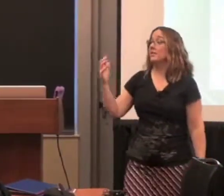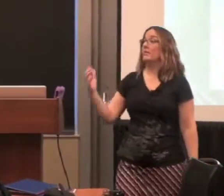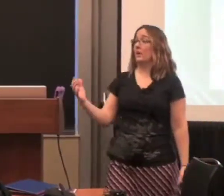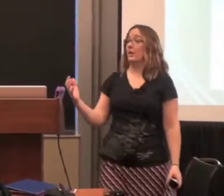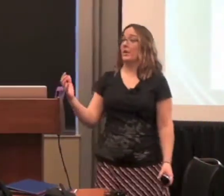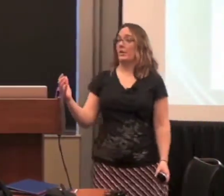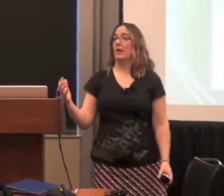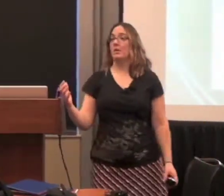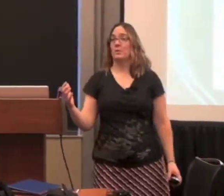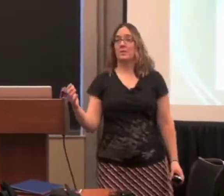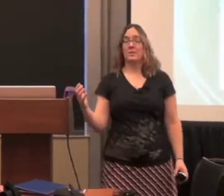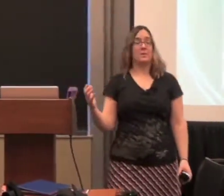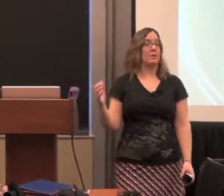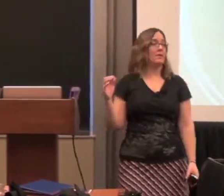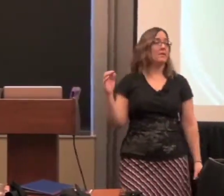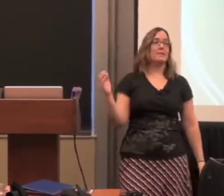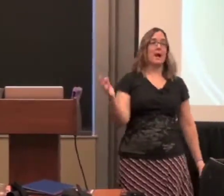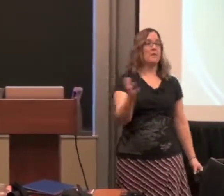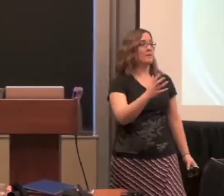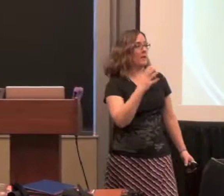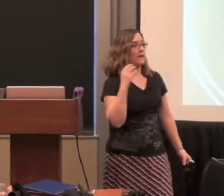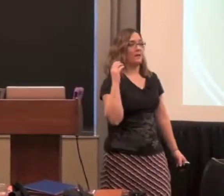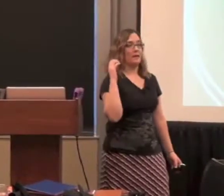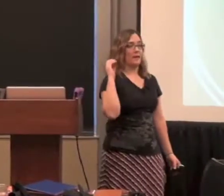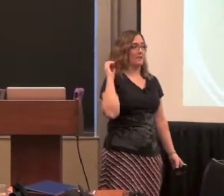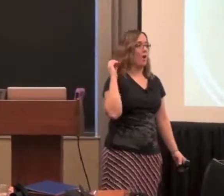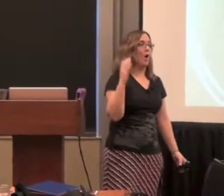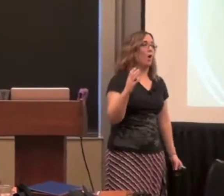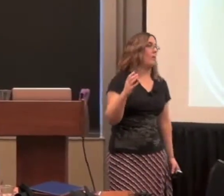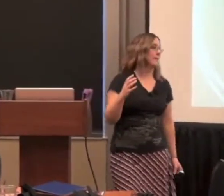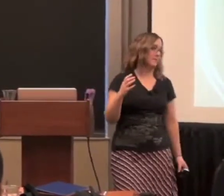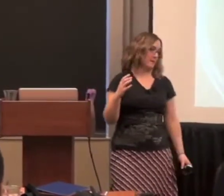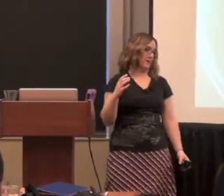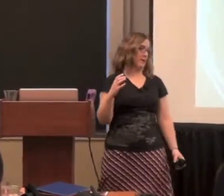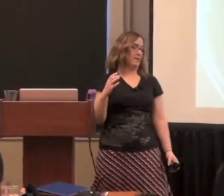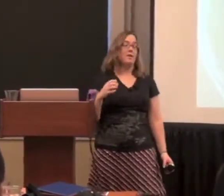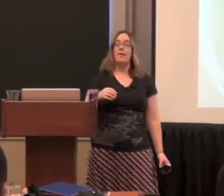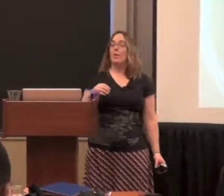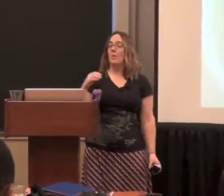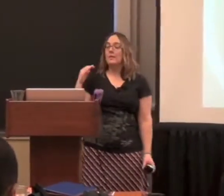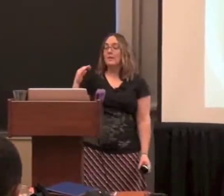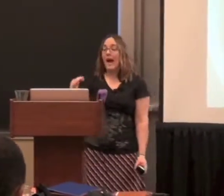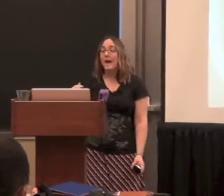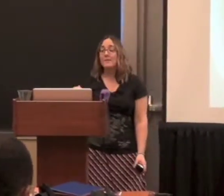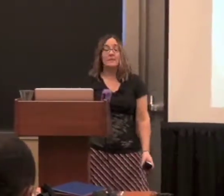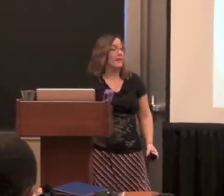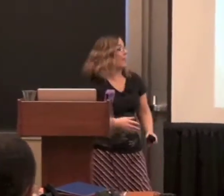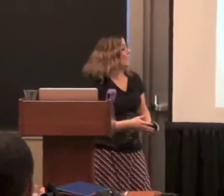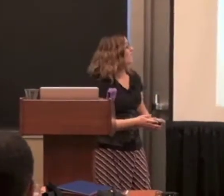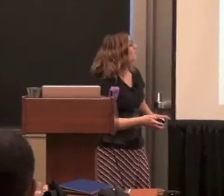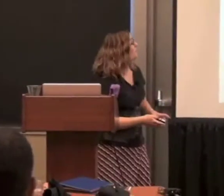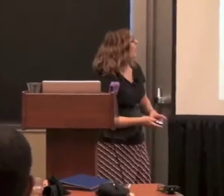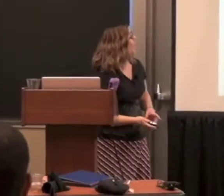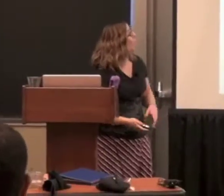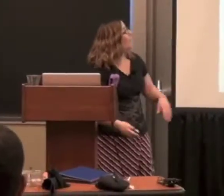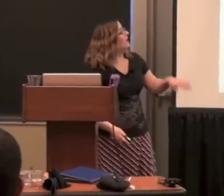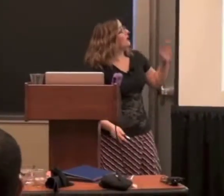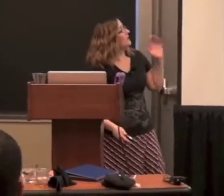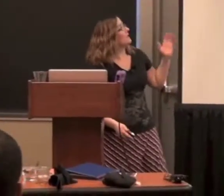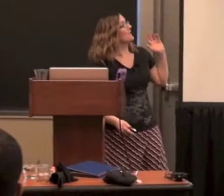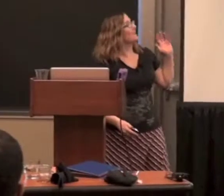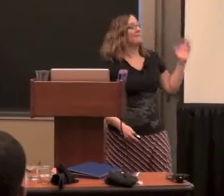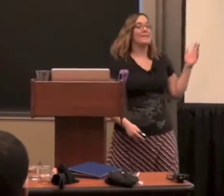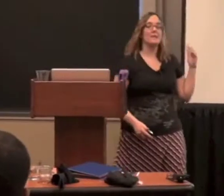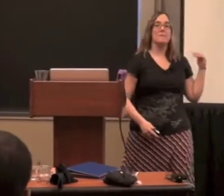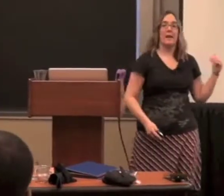moderate to severe intellectual disabilities. Time delay has always been there. And what time delay is about